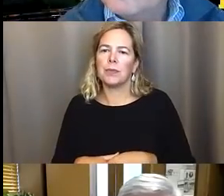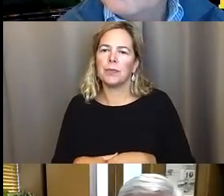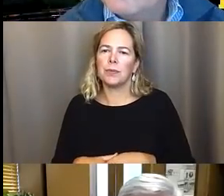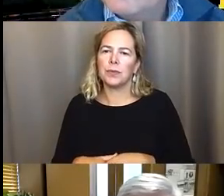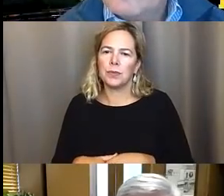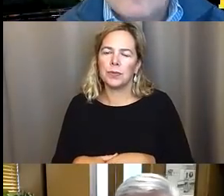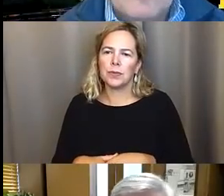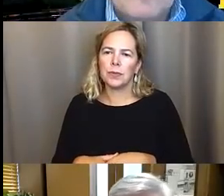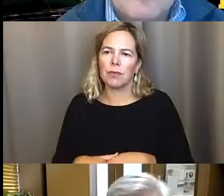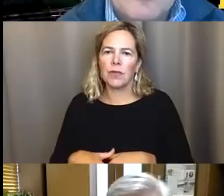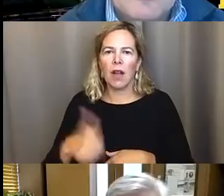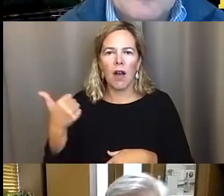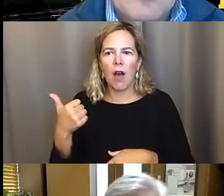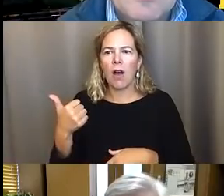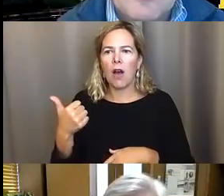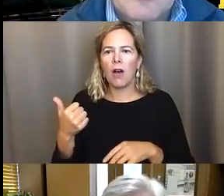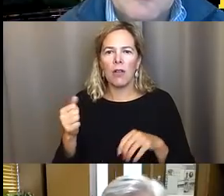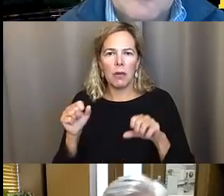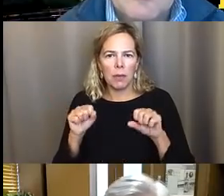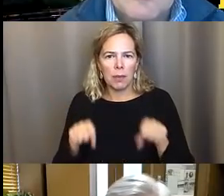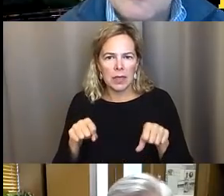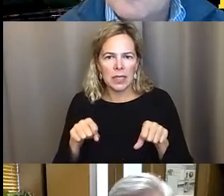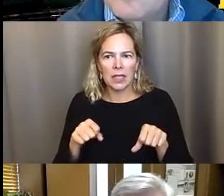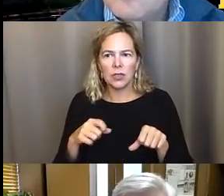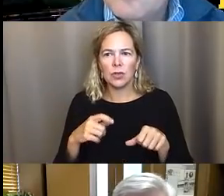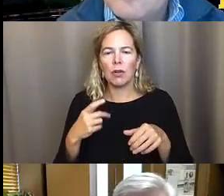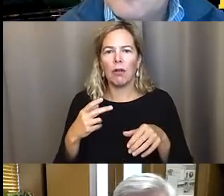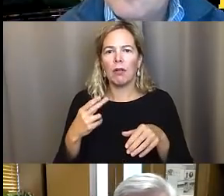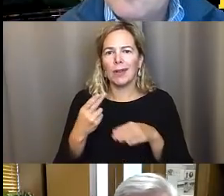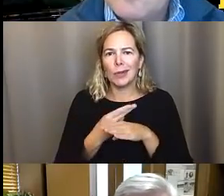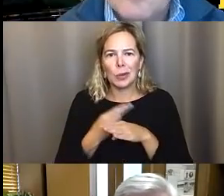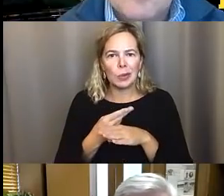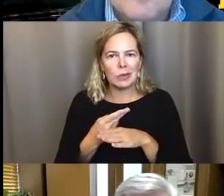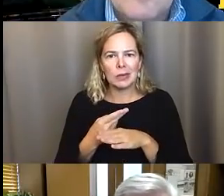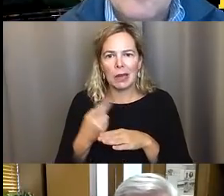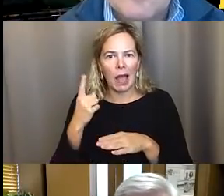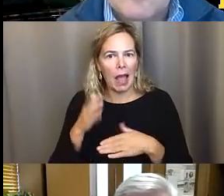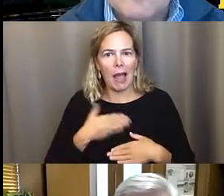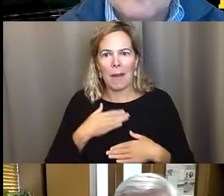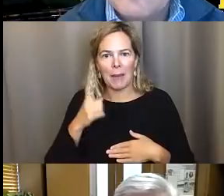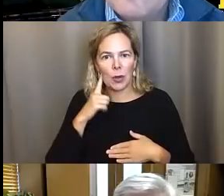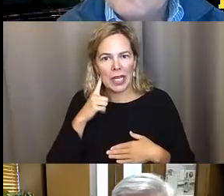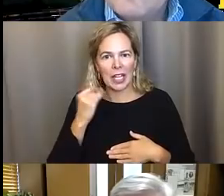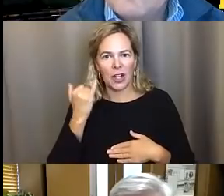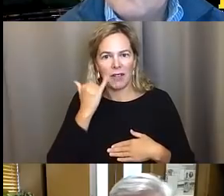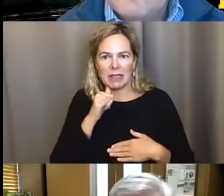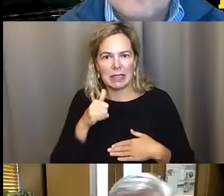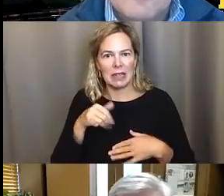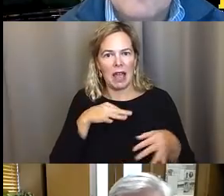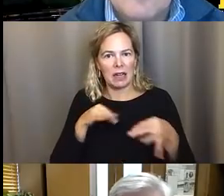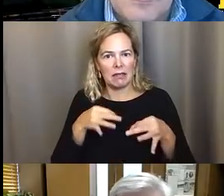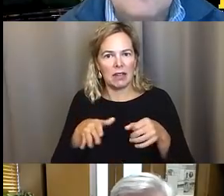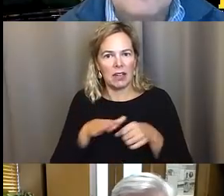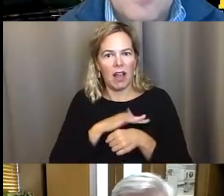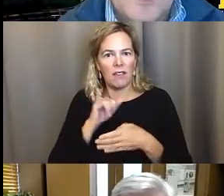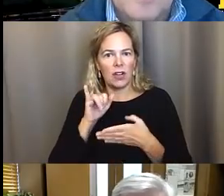And other potential uses. I'm happy to hear about other potential uses if they're not covered in those